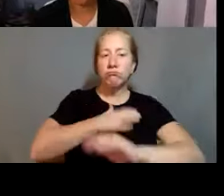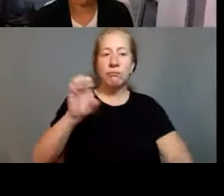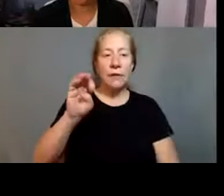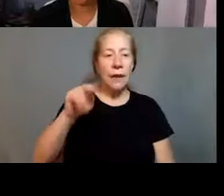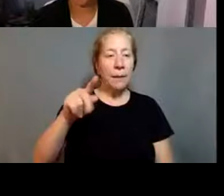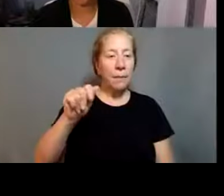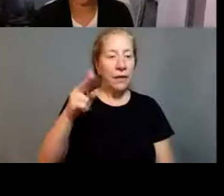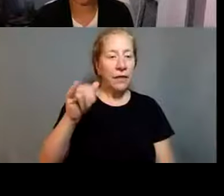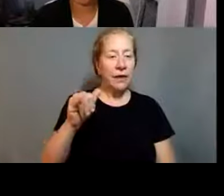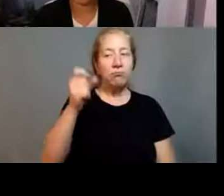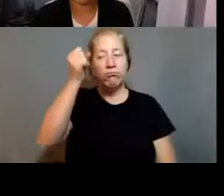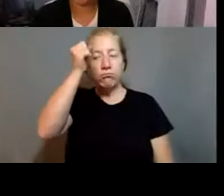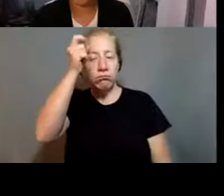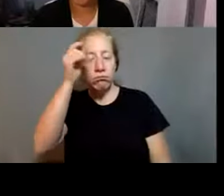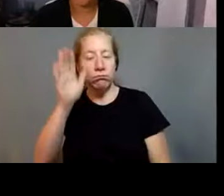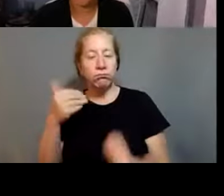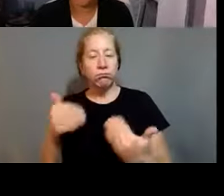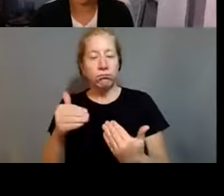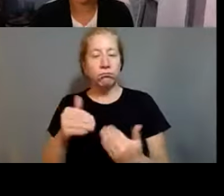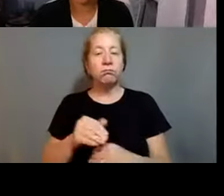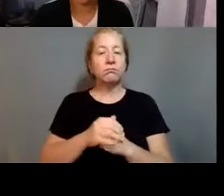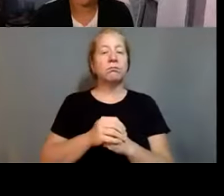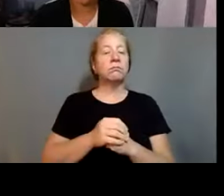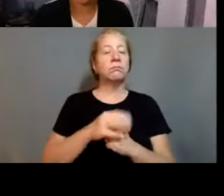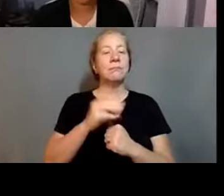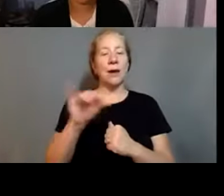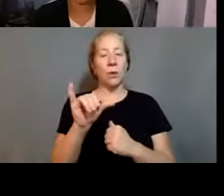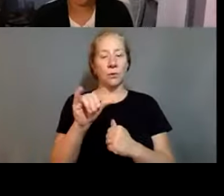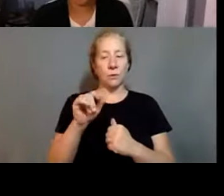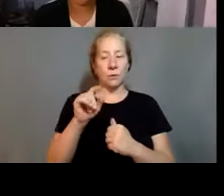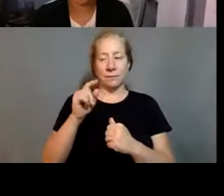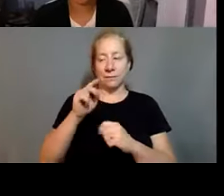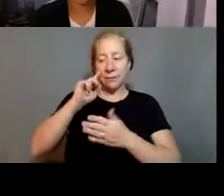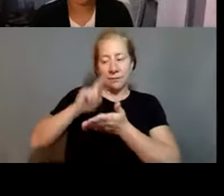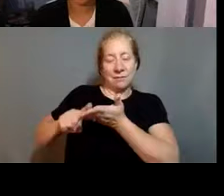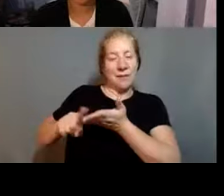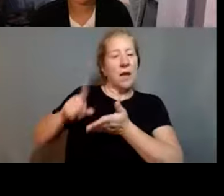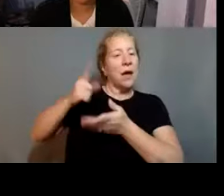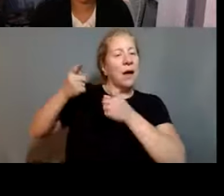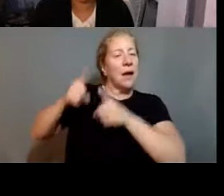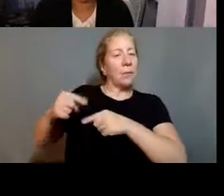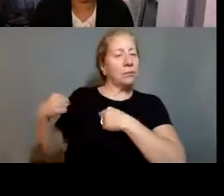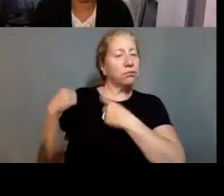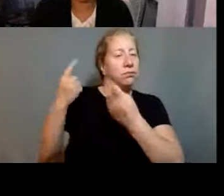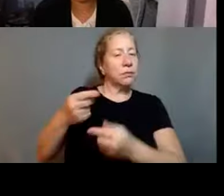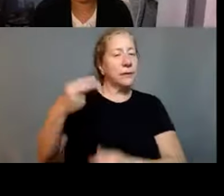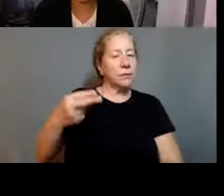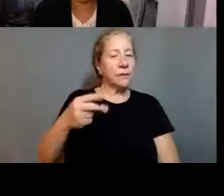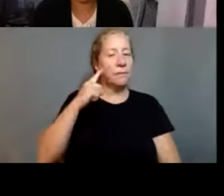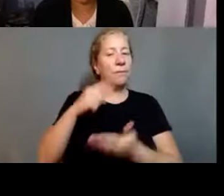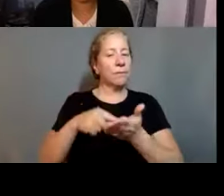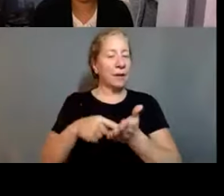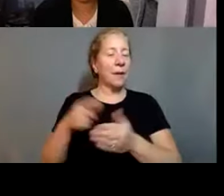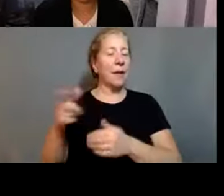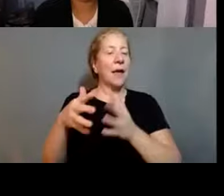our families and children? And also looking at our history, right? I think there's also, for example, the American Academy of Pediatrics